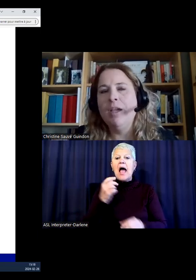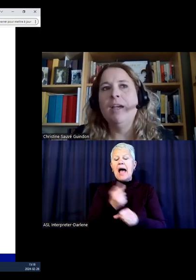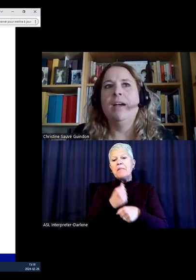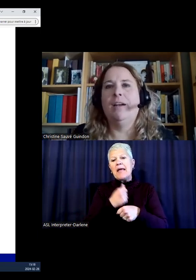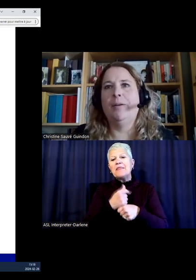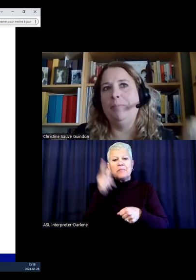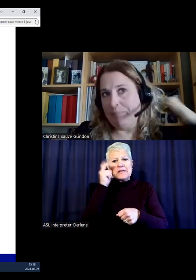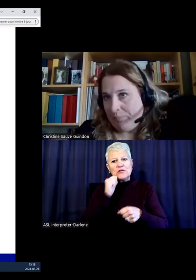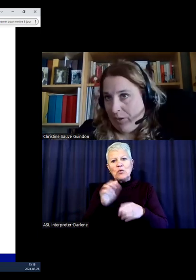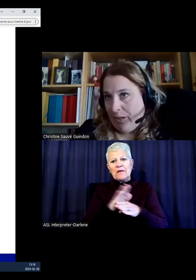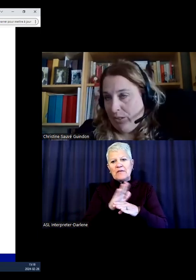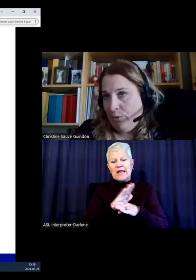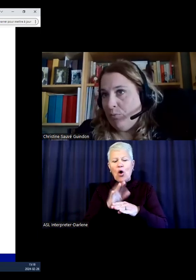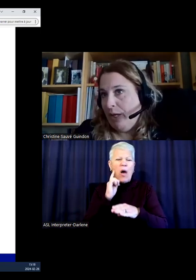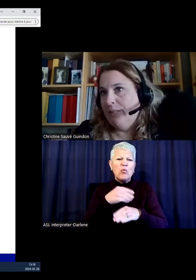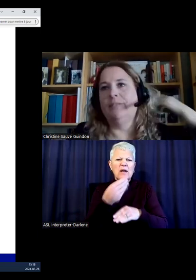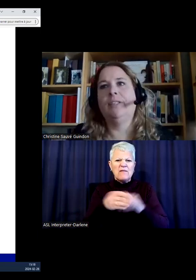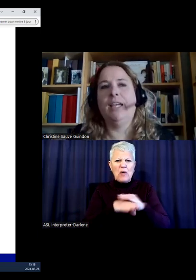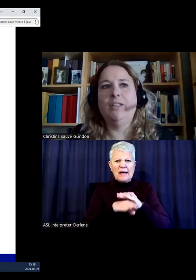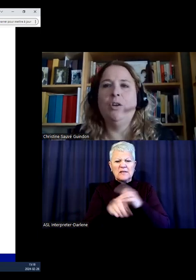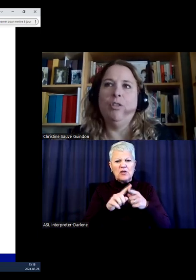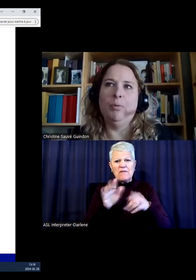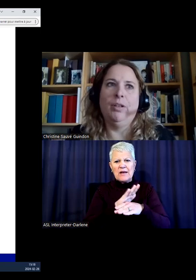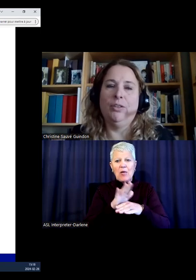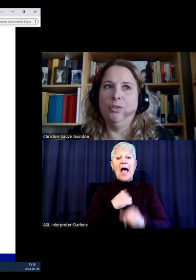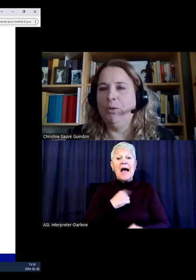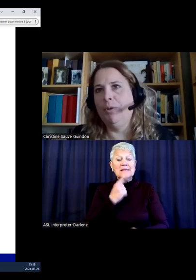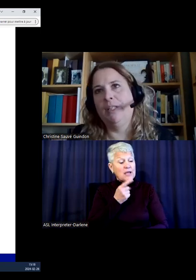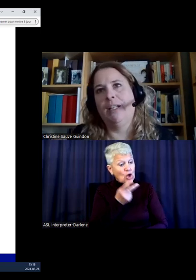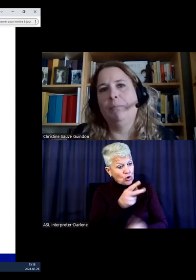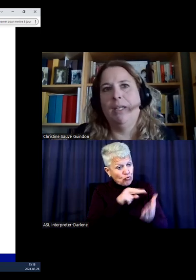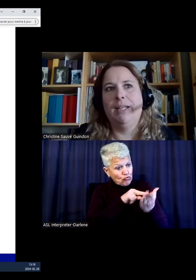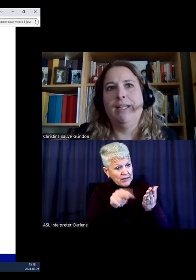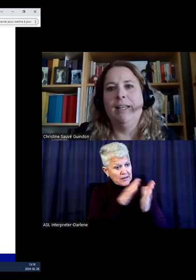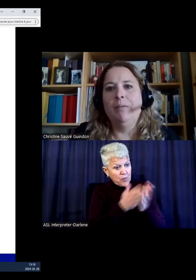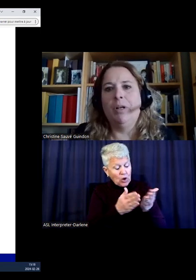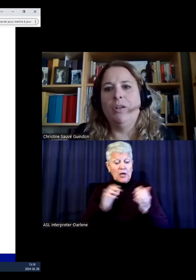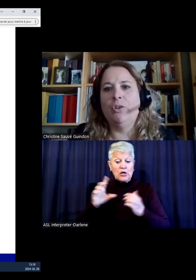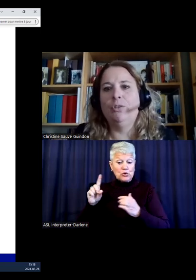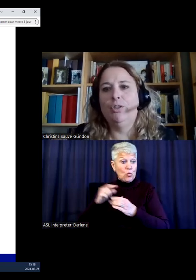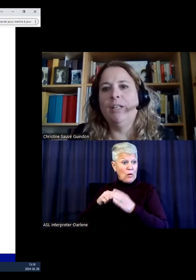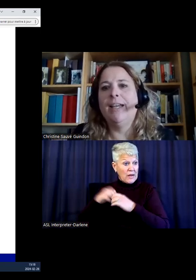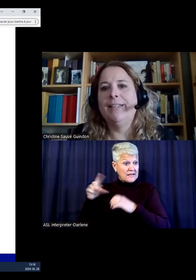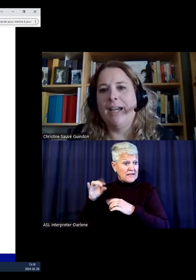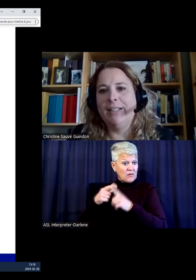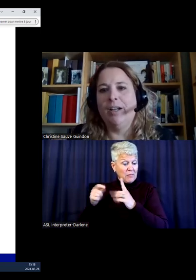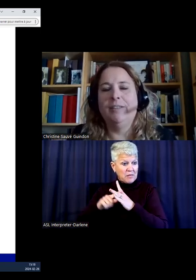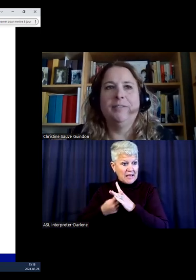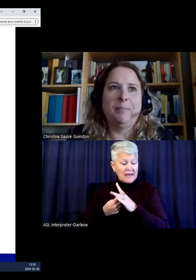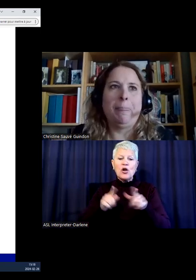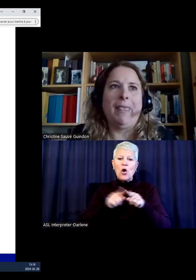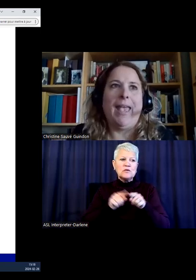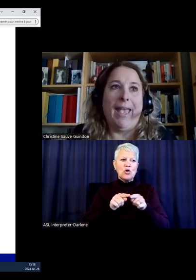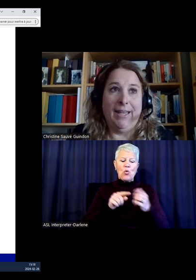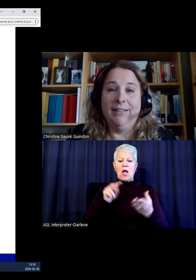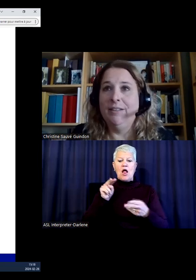to. I told them, read, get to know the book, do what we did at the beginning, but also look tactile.